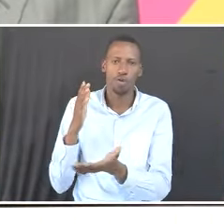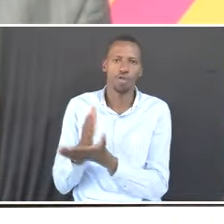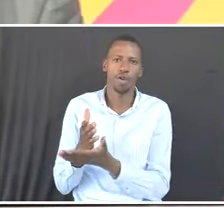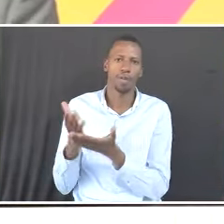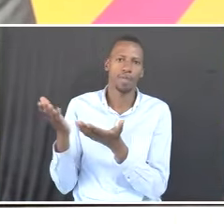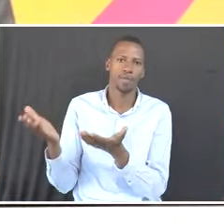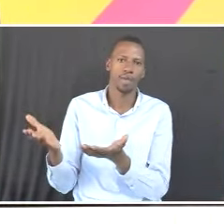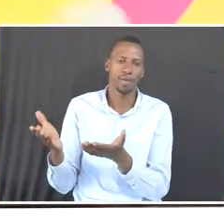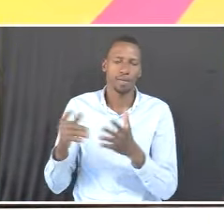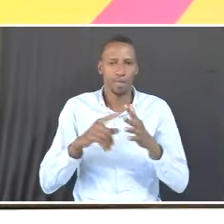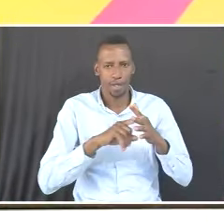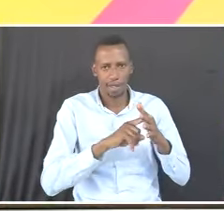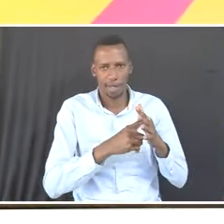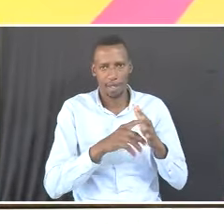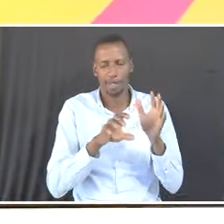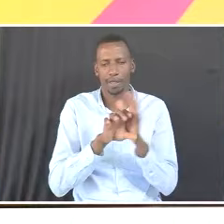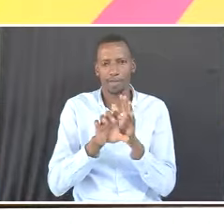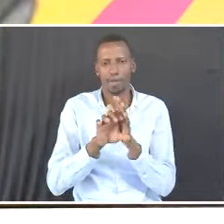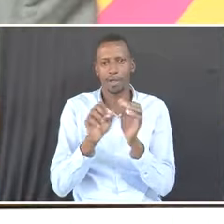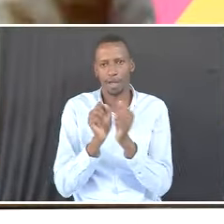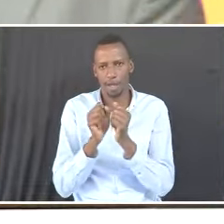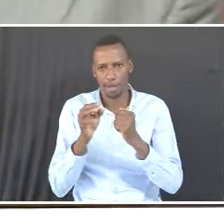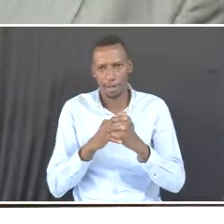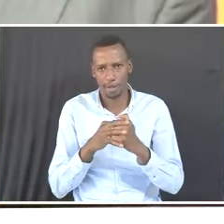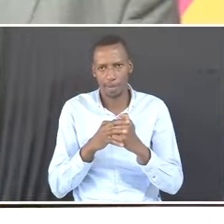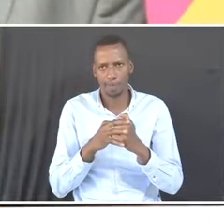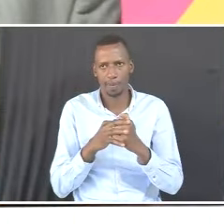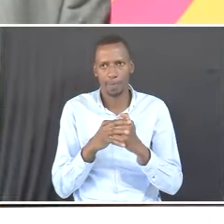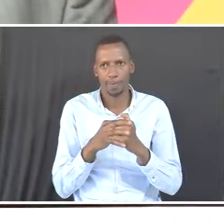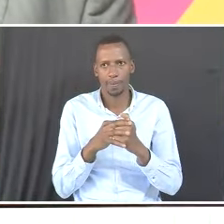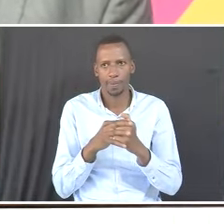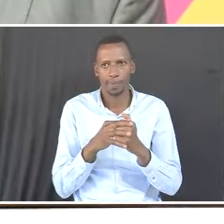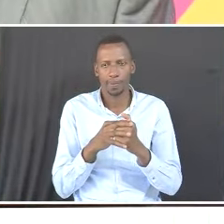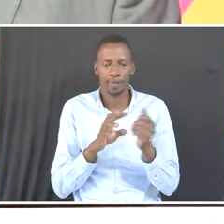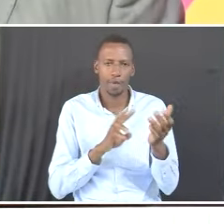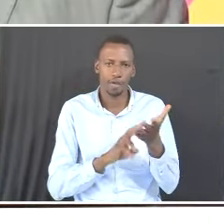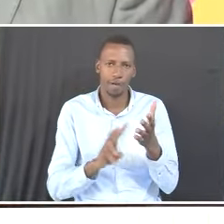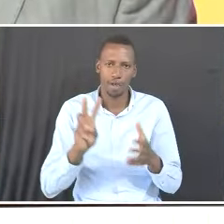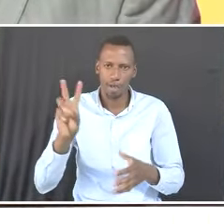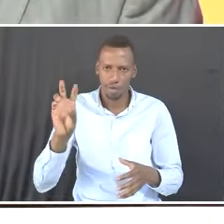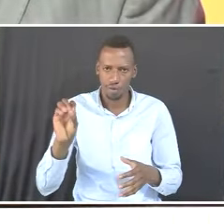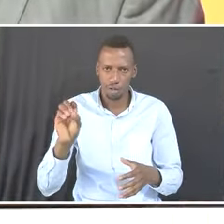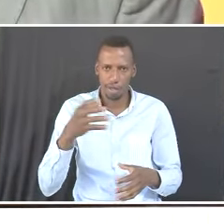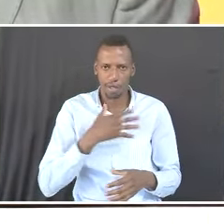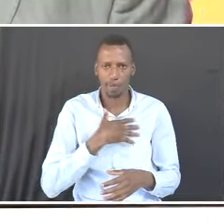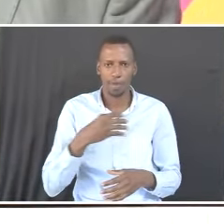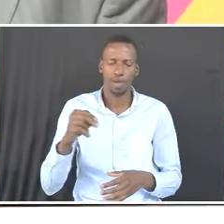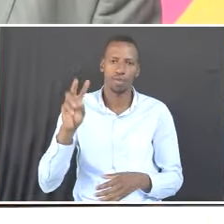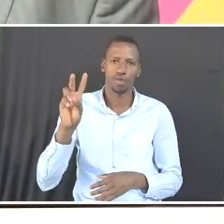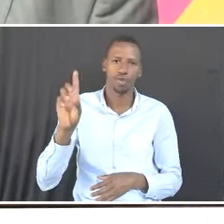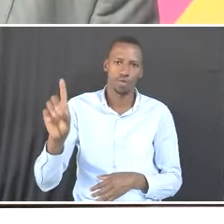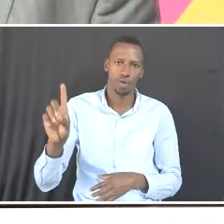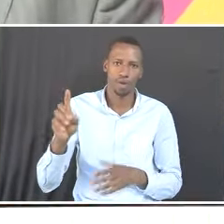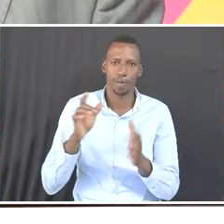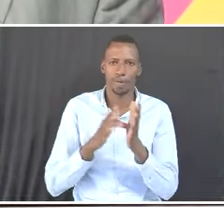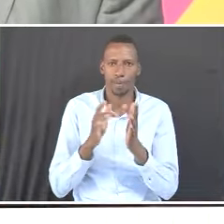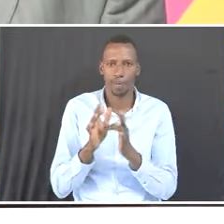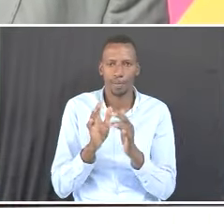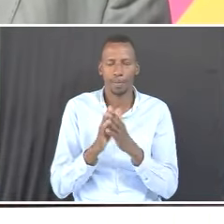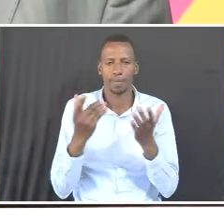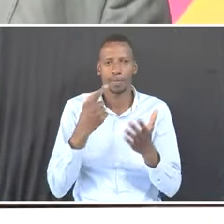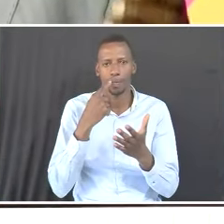Genesis chapter 18, when we get back, Genesis chapter 18, verse 20 and 21, the Bible says